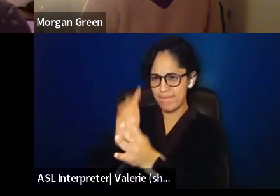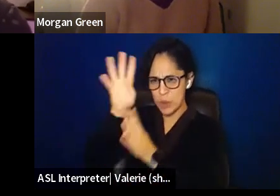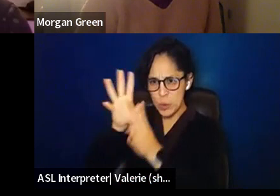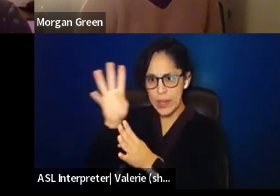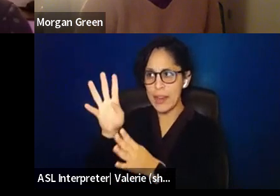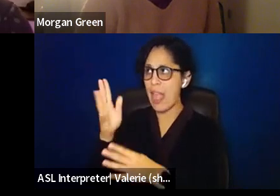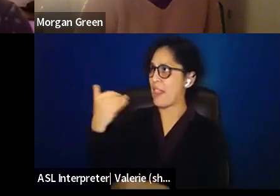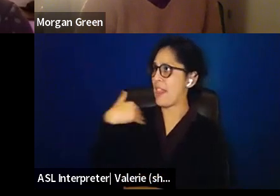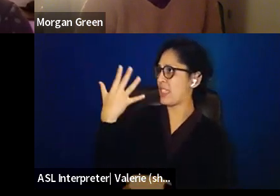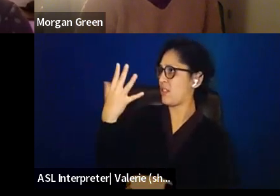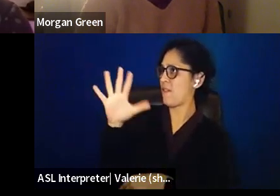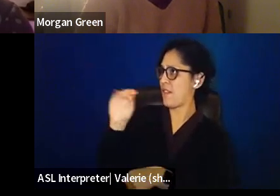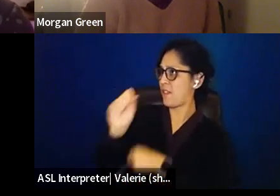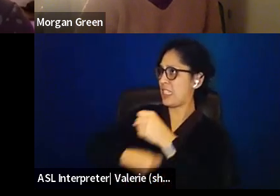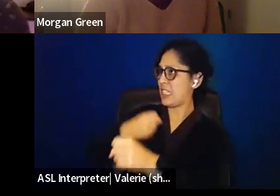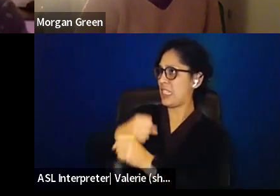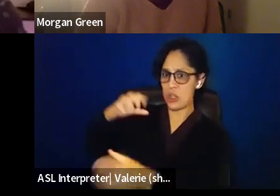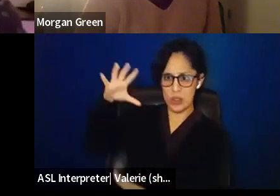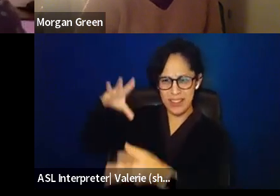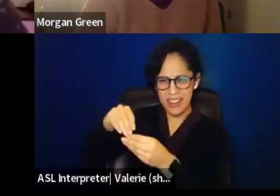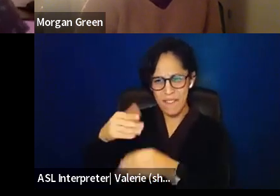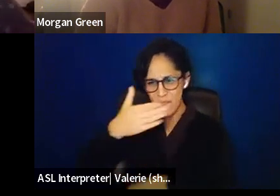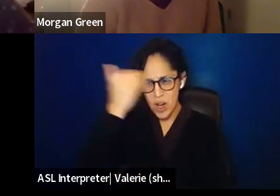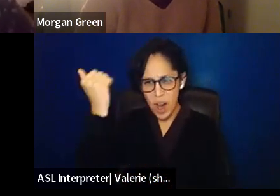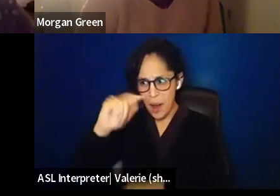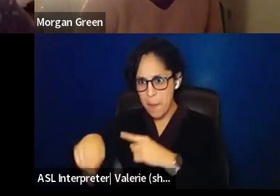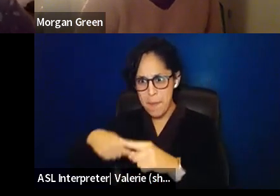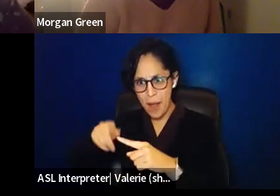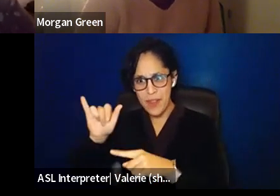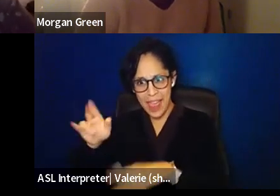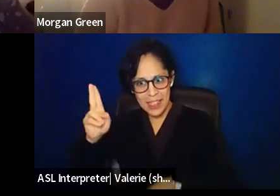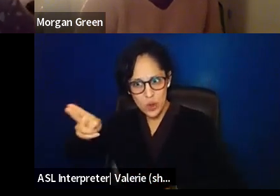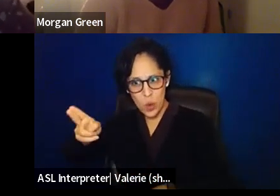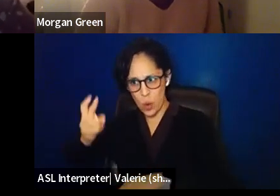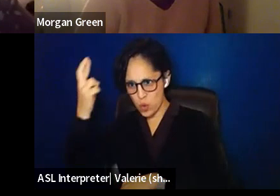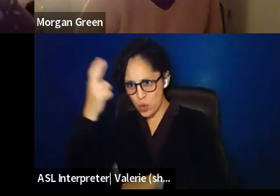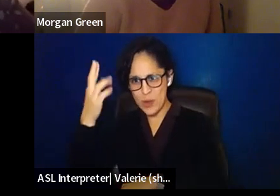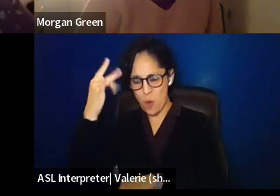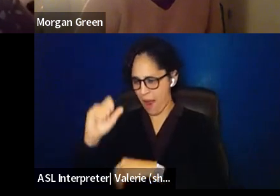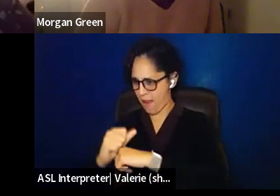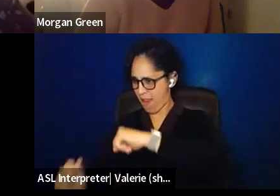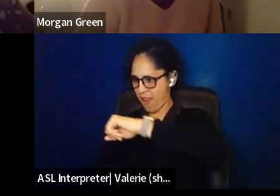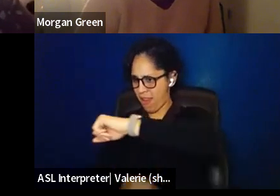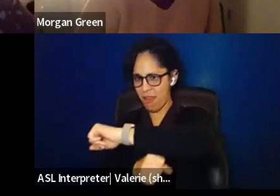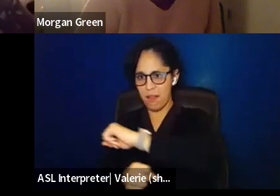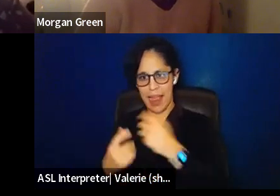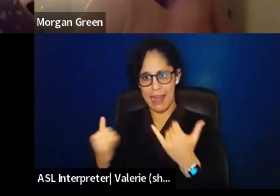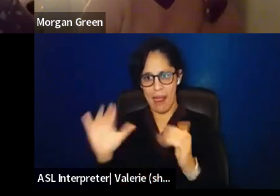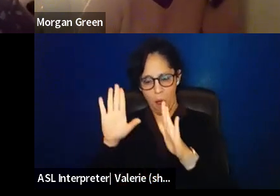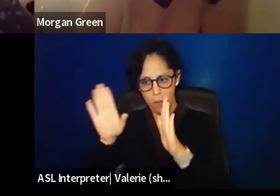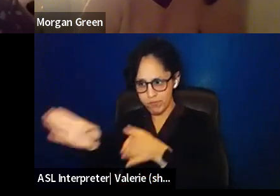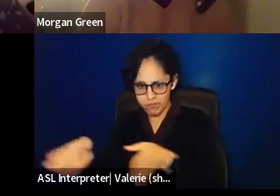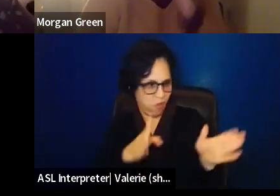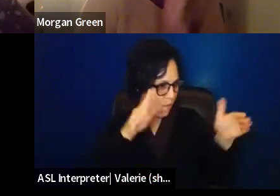years and have been very audience-centric in a weird way. And audience as defined very narrowly,